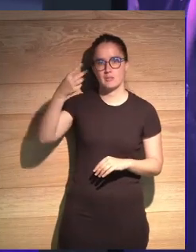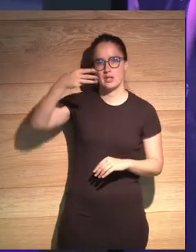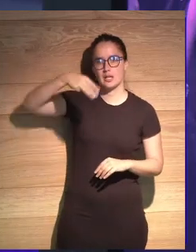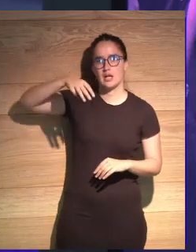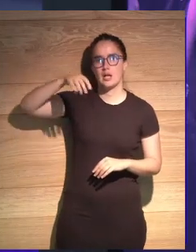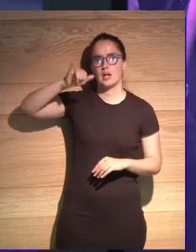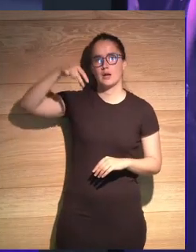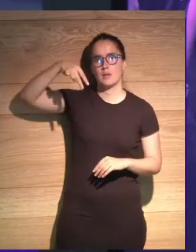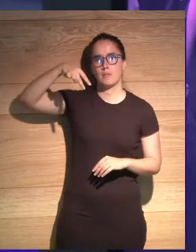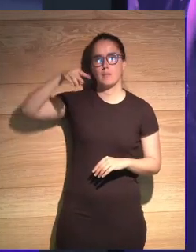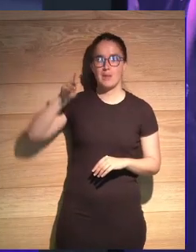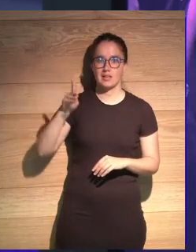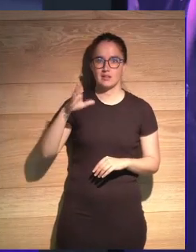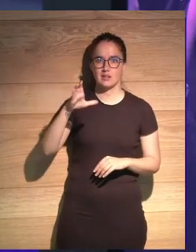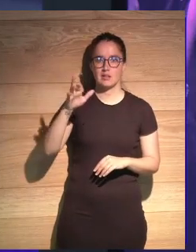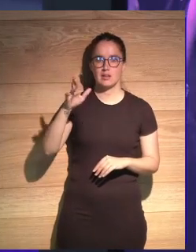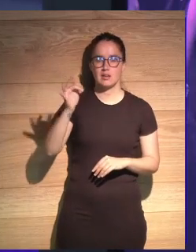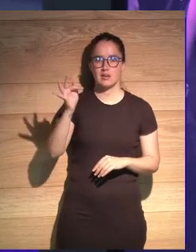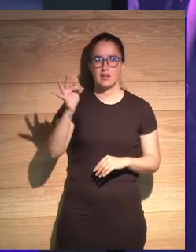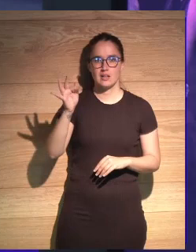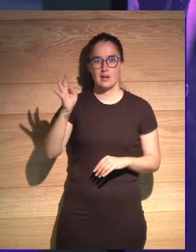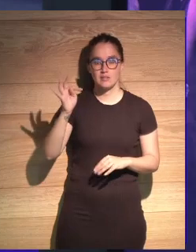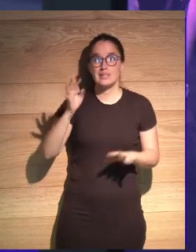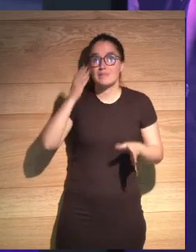famous one is Minecraft.